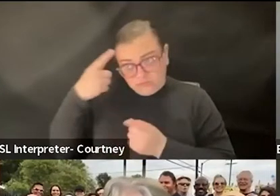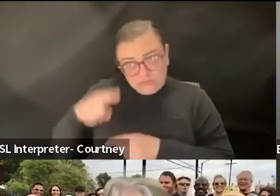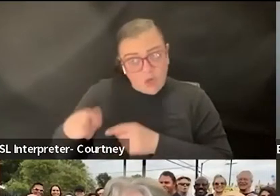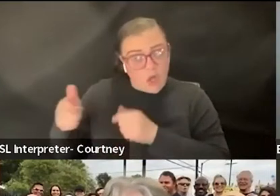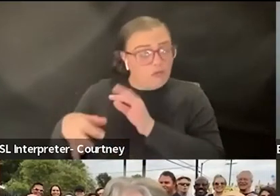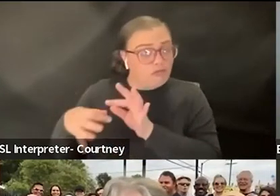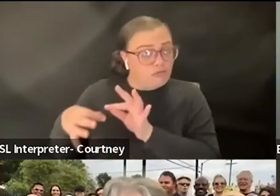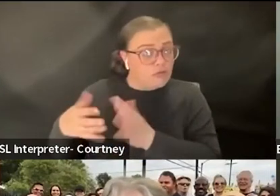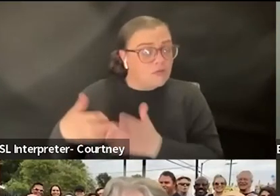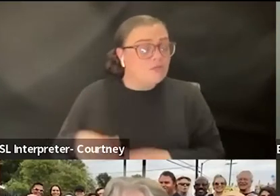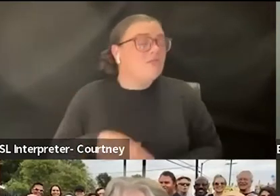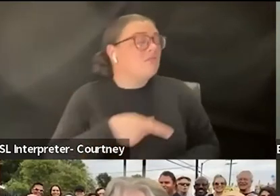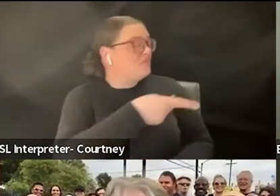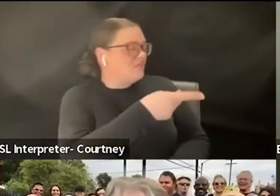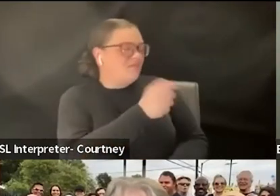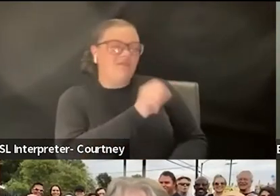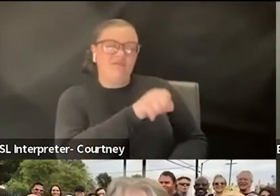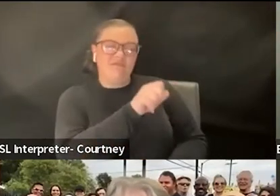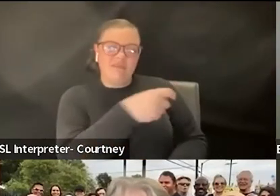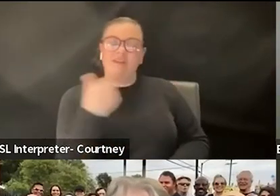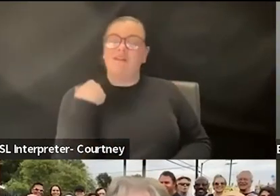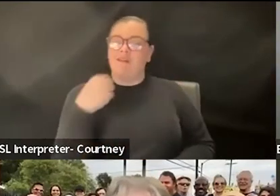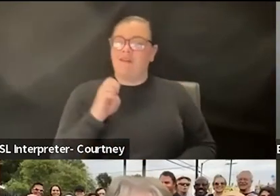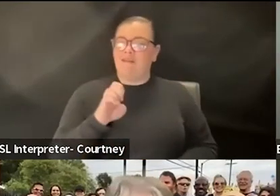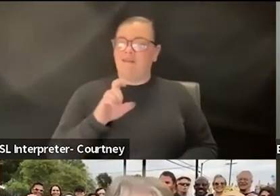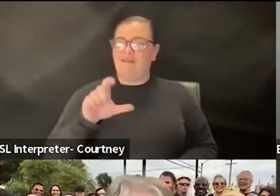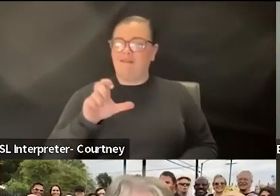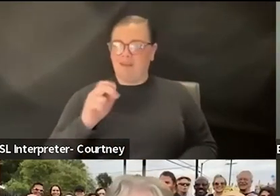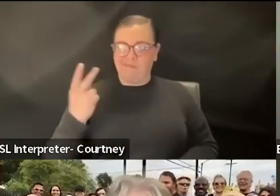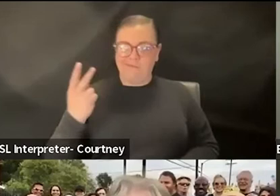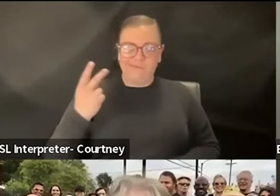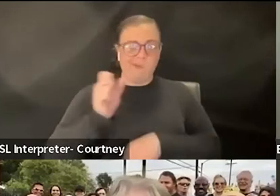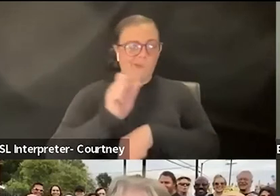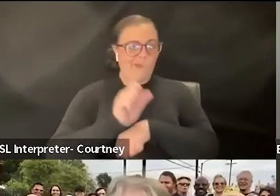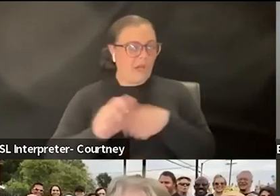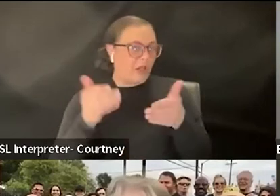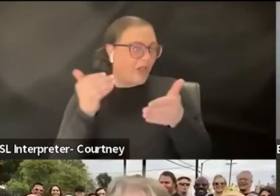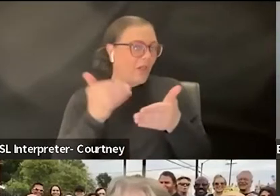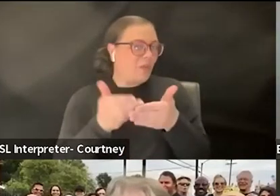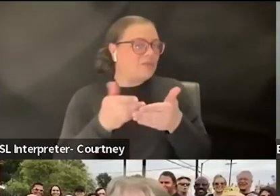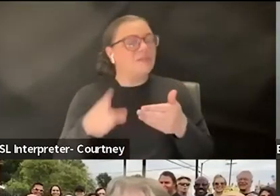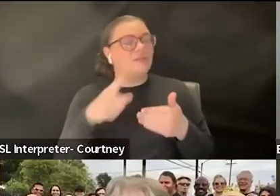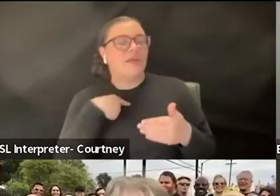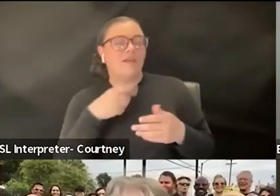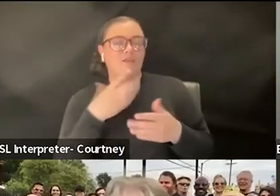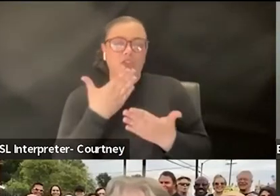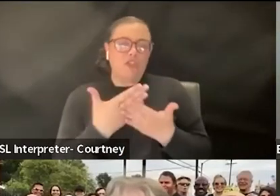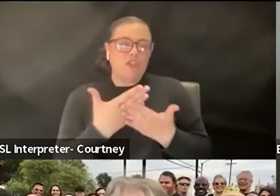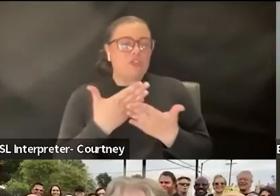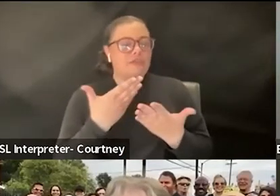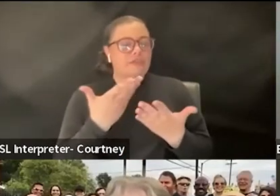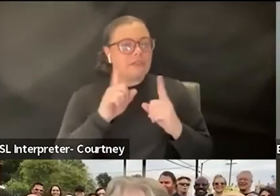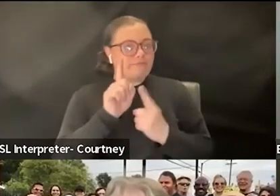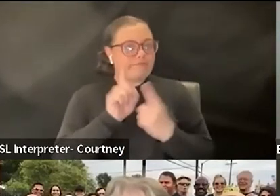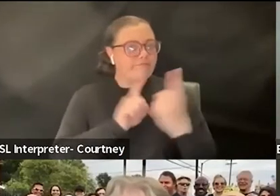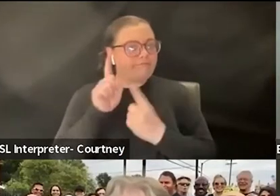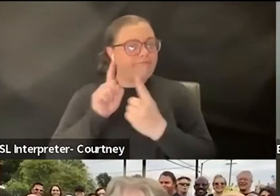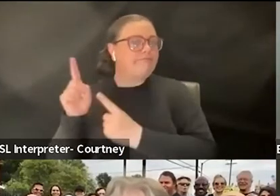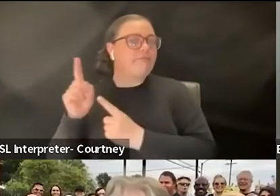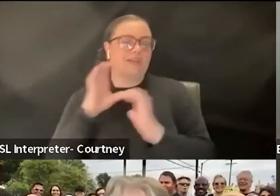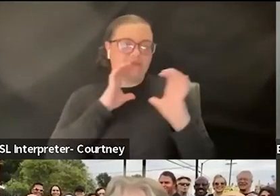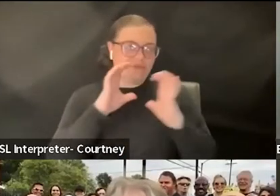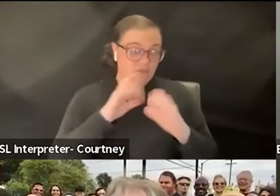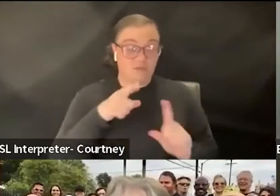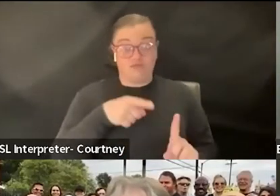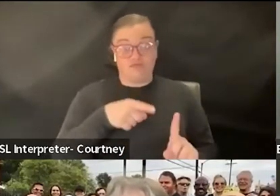LA local organizing committee about having these kind of structured one-on-one conversations, and listening is the most